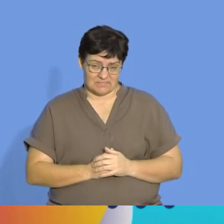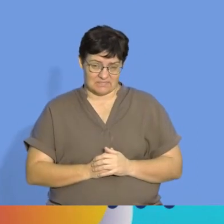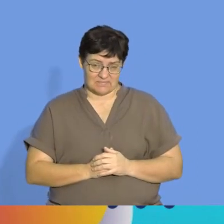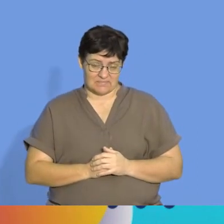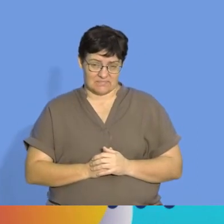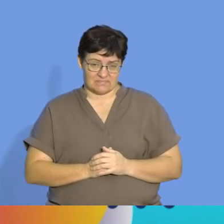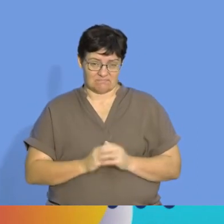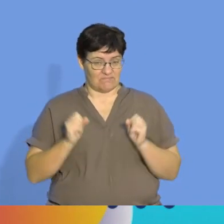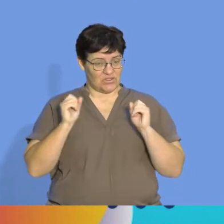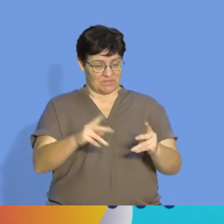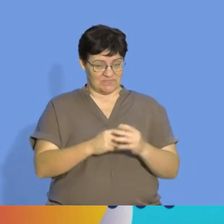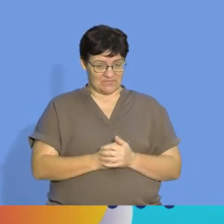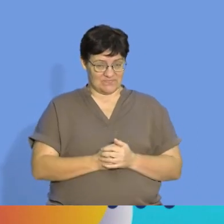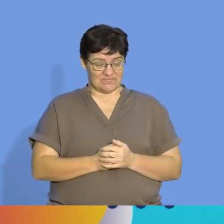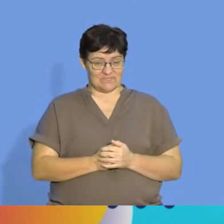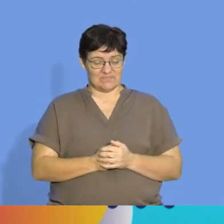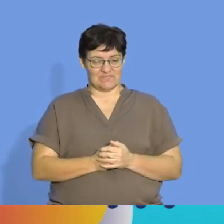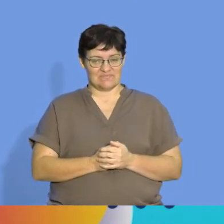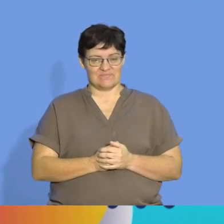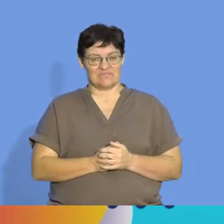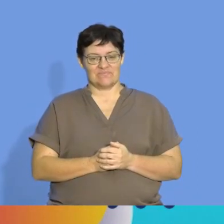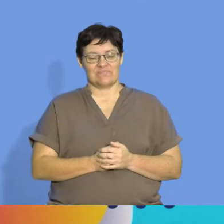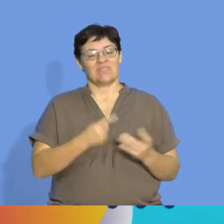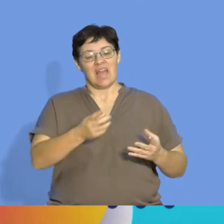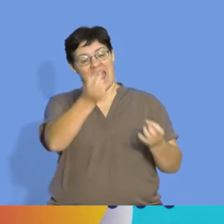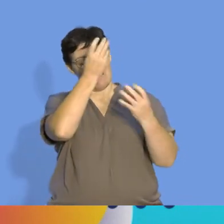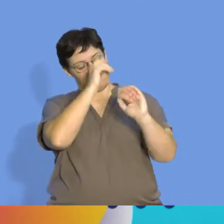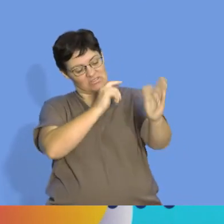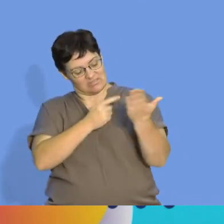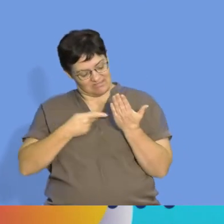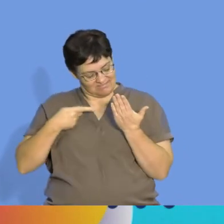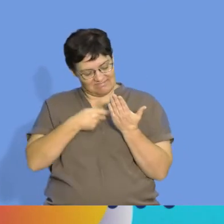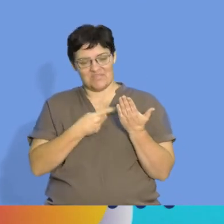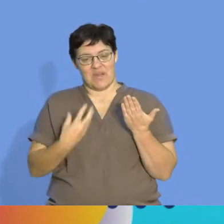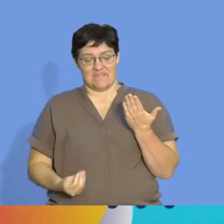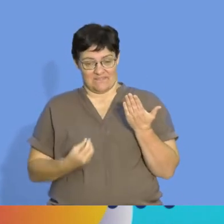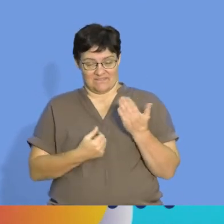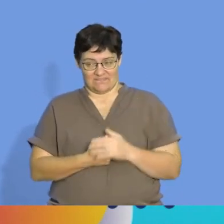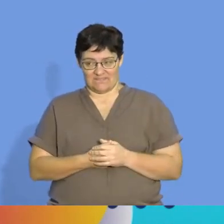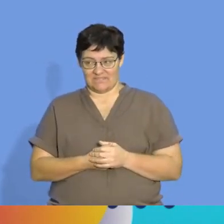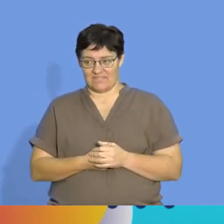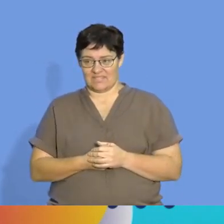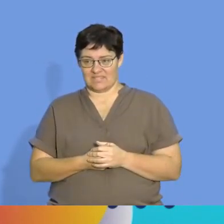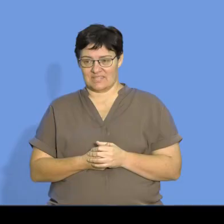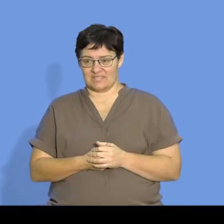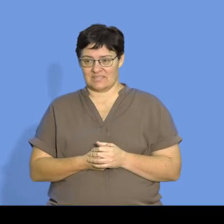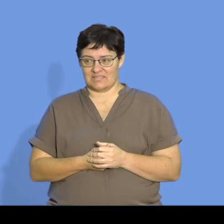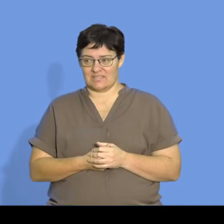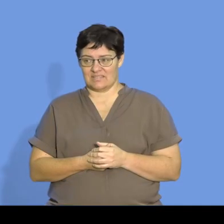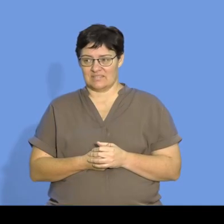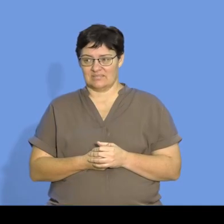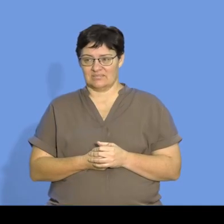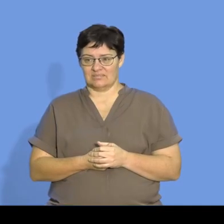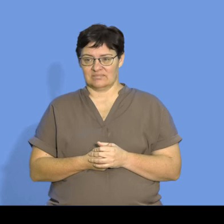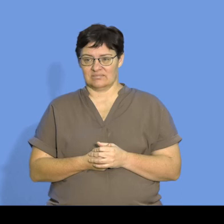of our profits. Right. So, based on the information that we have, let's